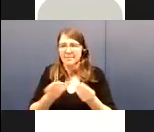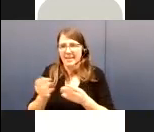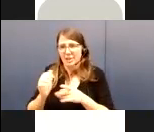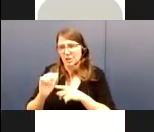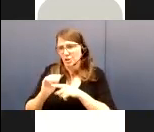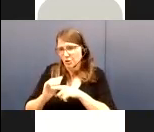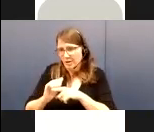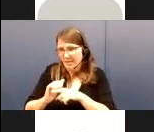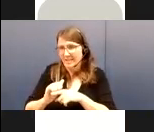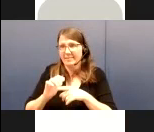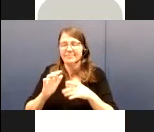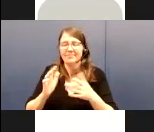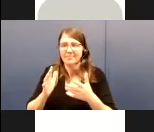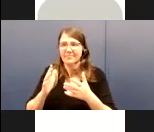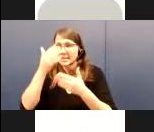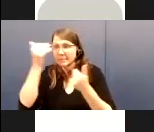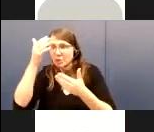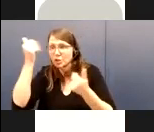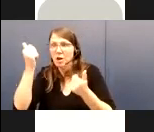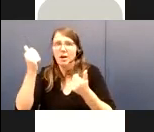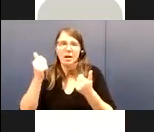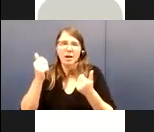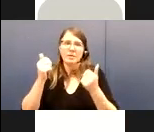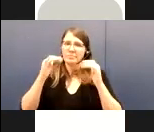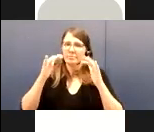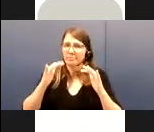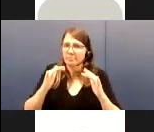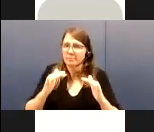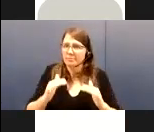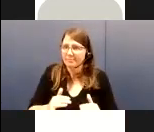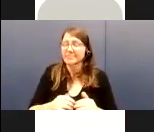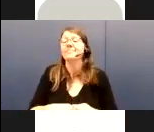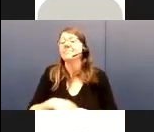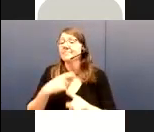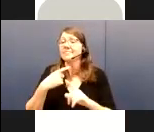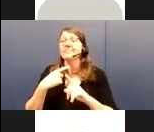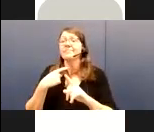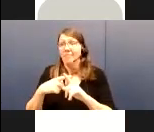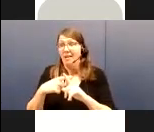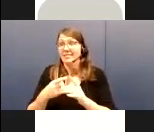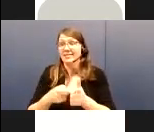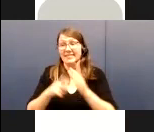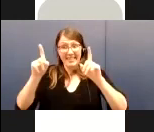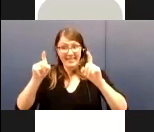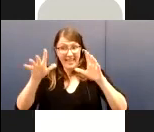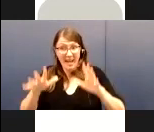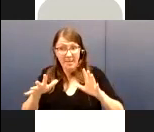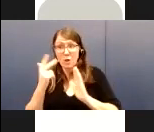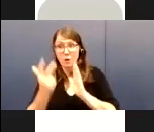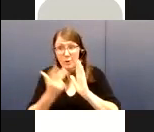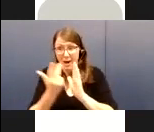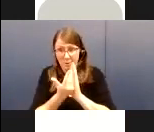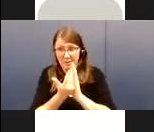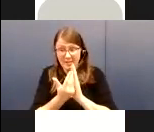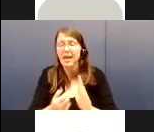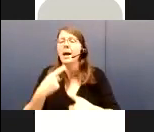national certification, you also end up doing a 3-hour exam, which is a lot of fun, and a role play. So you do a